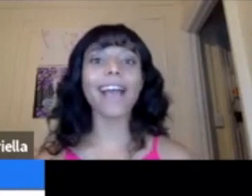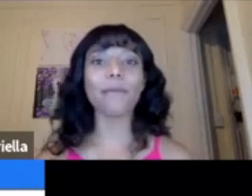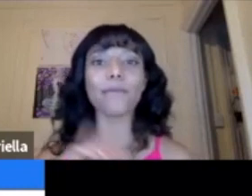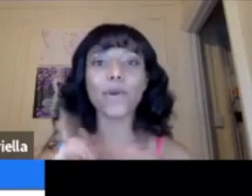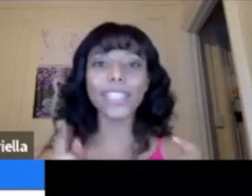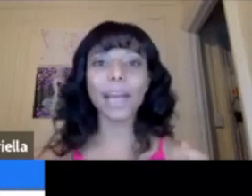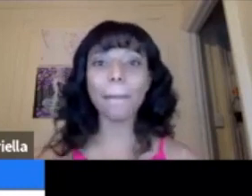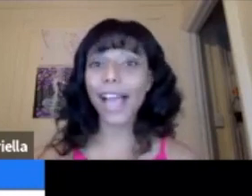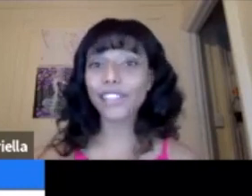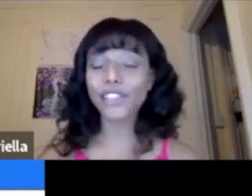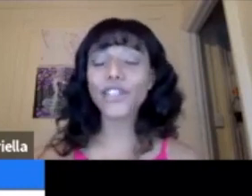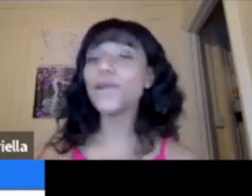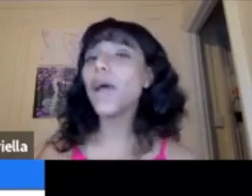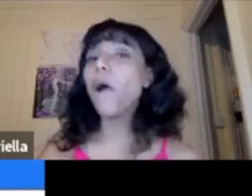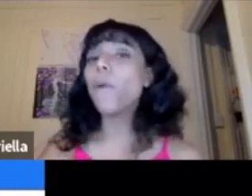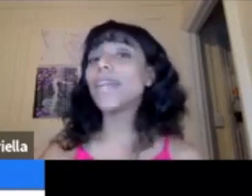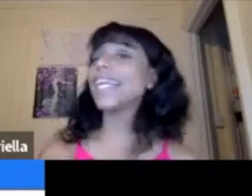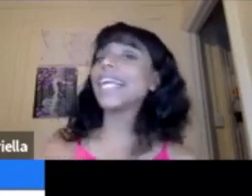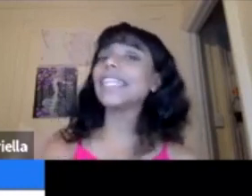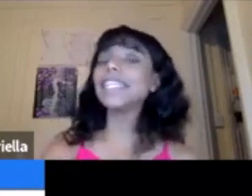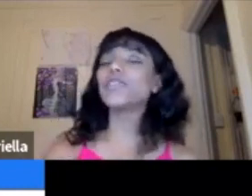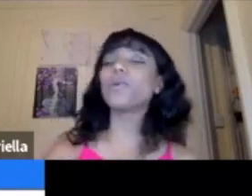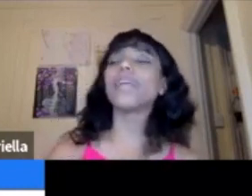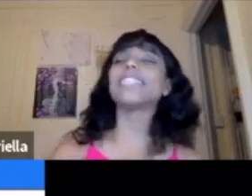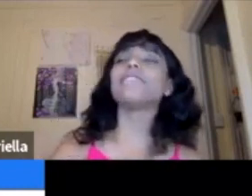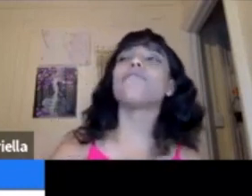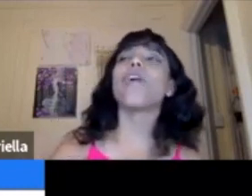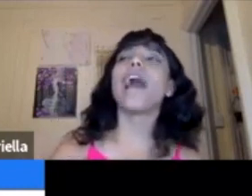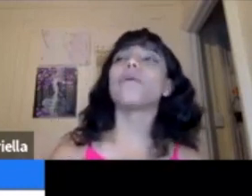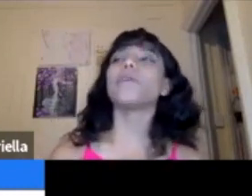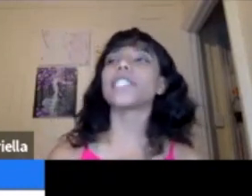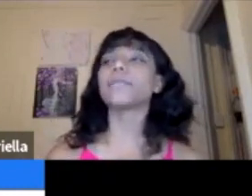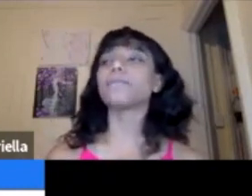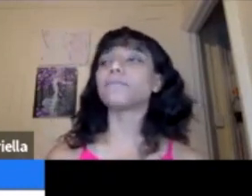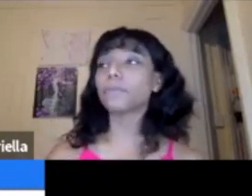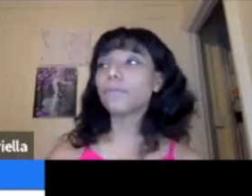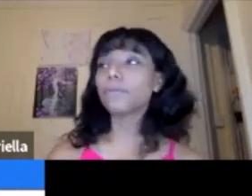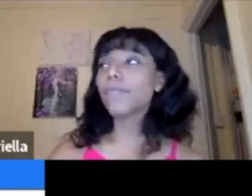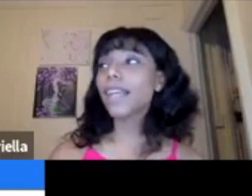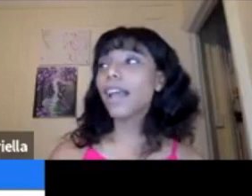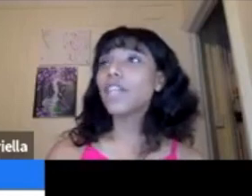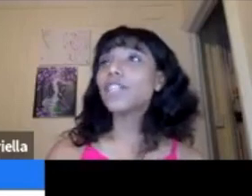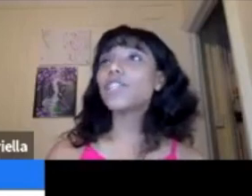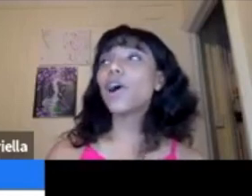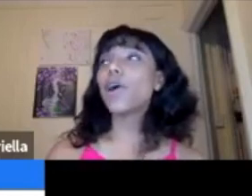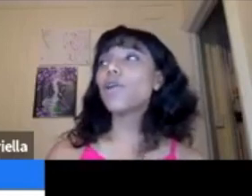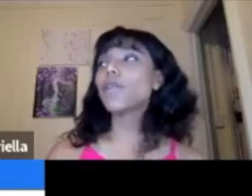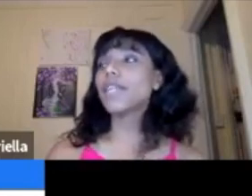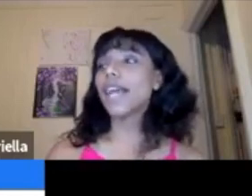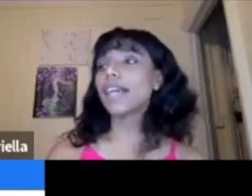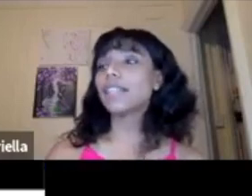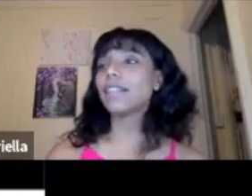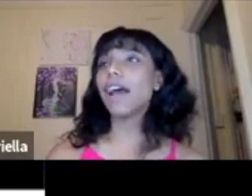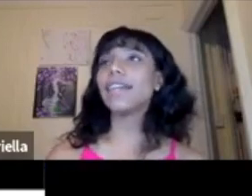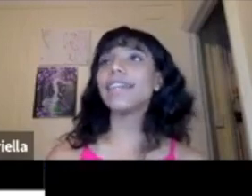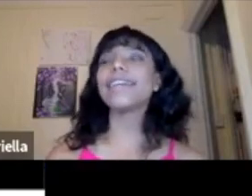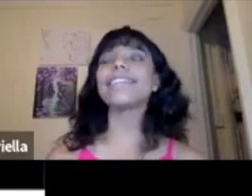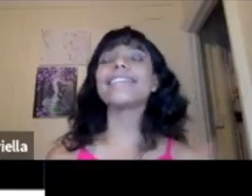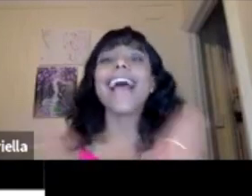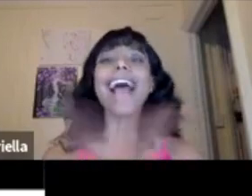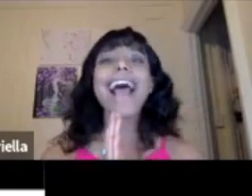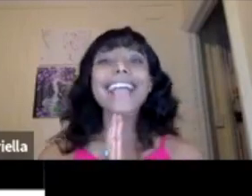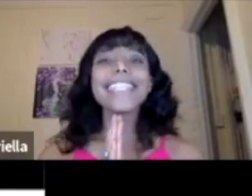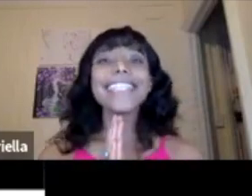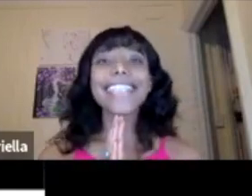hello@projecthearing.com. I am going to get back to you within at least 24 hours. So next slide